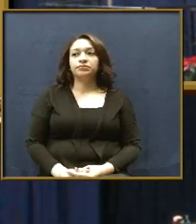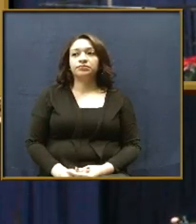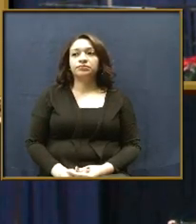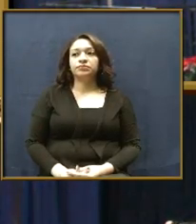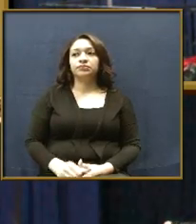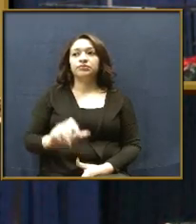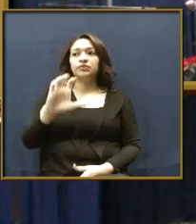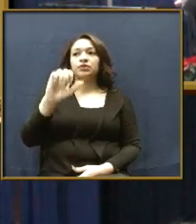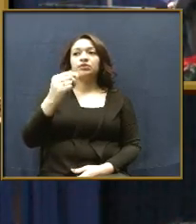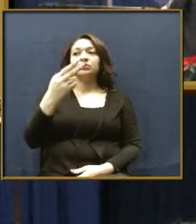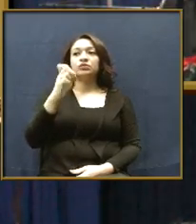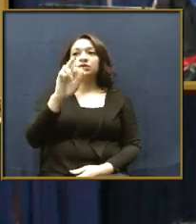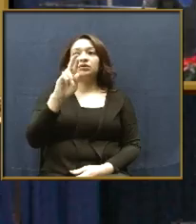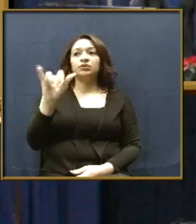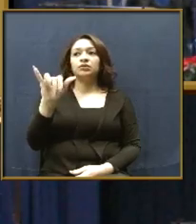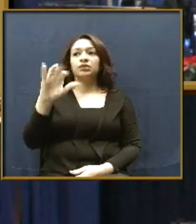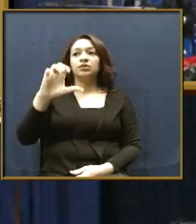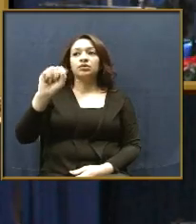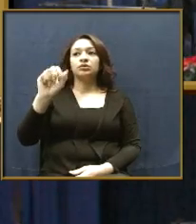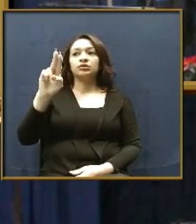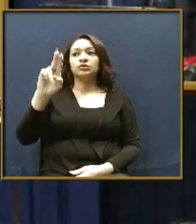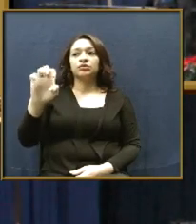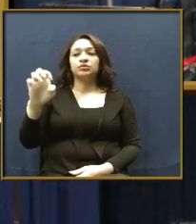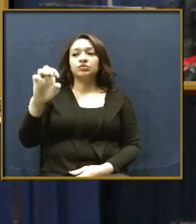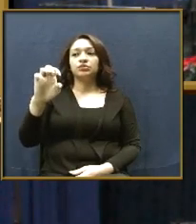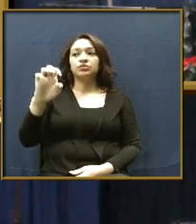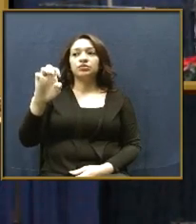Sue Hall, Phi Kappa Phi.